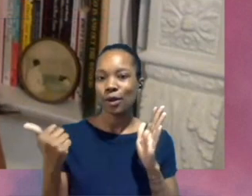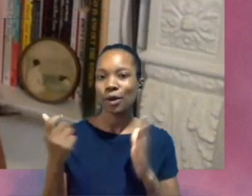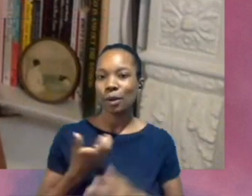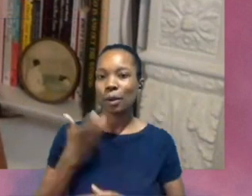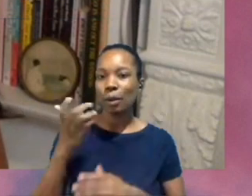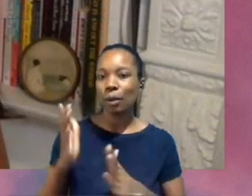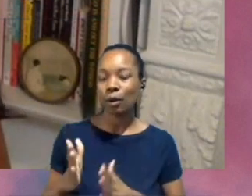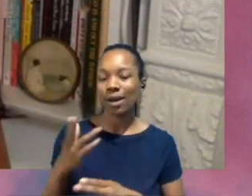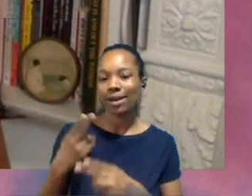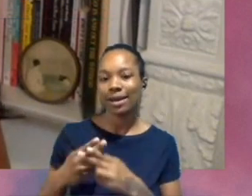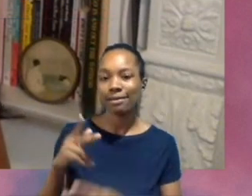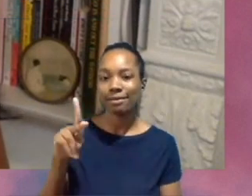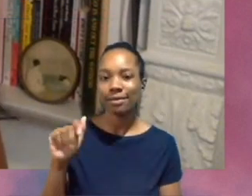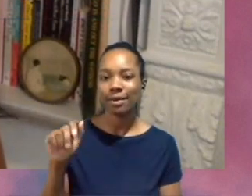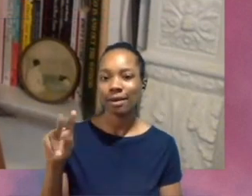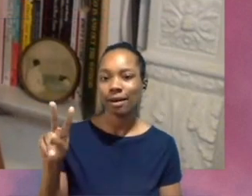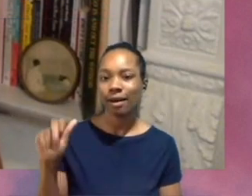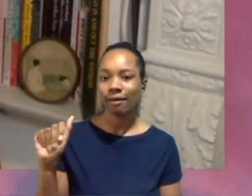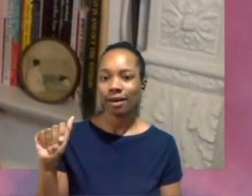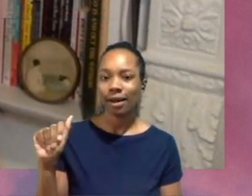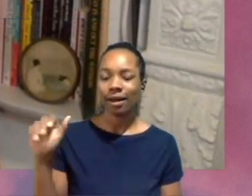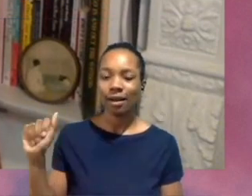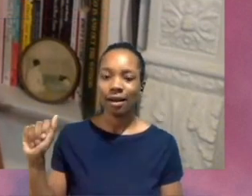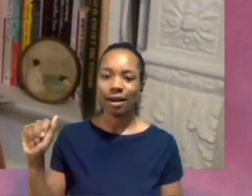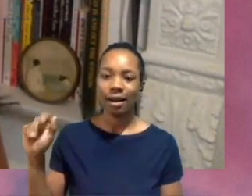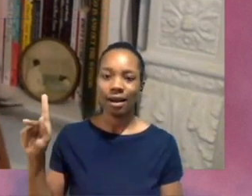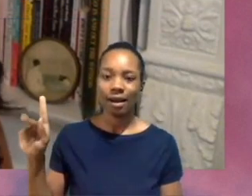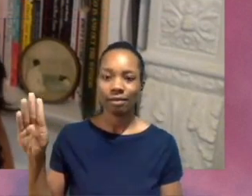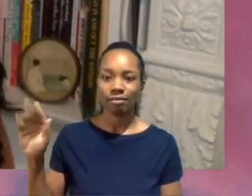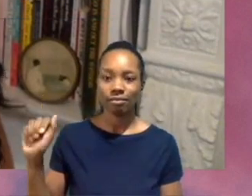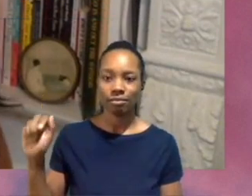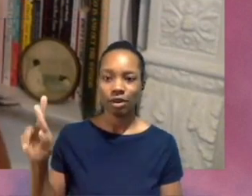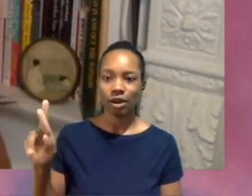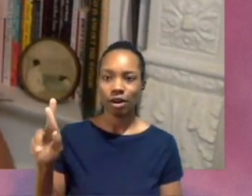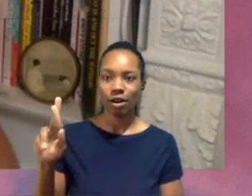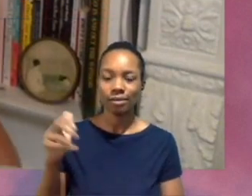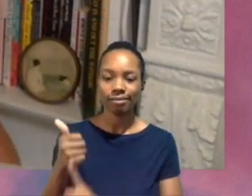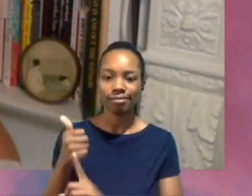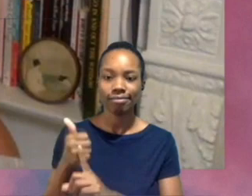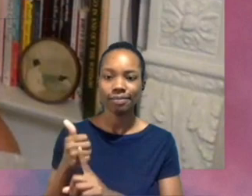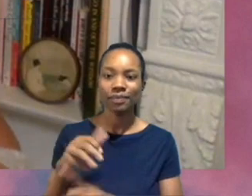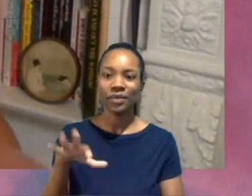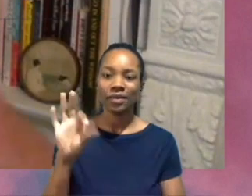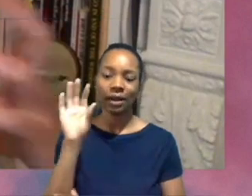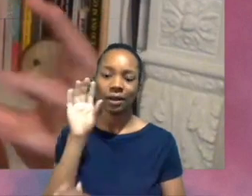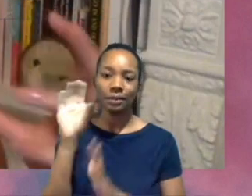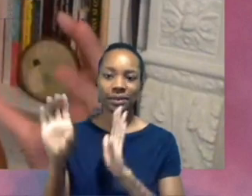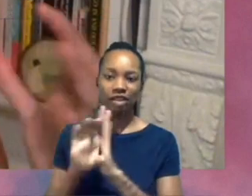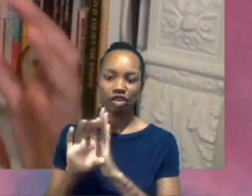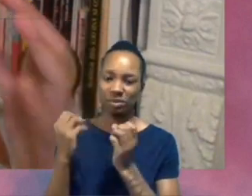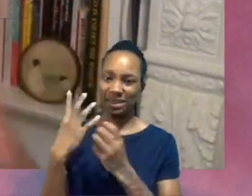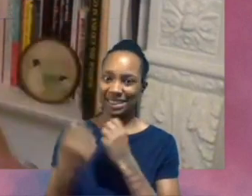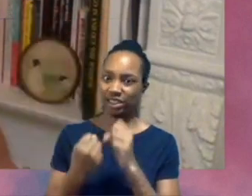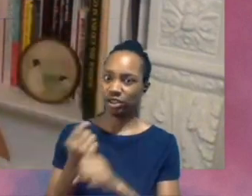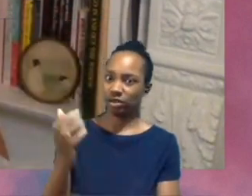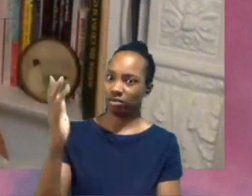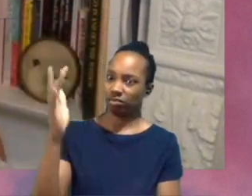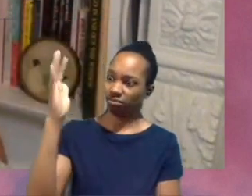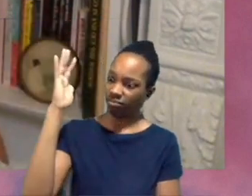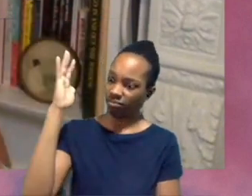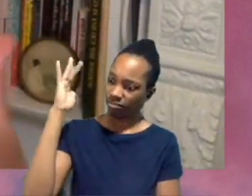And Kaveh found a photograph many years ago now online of scientists who